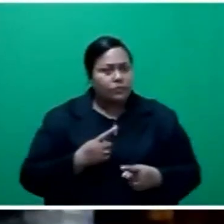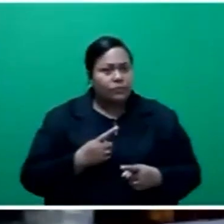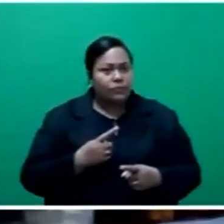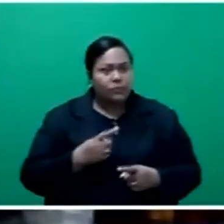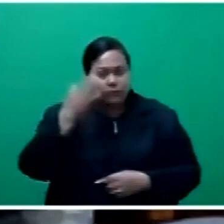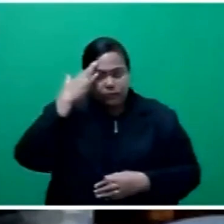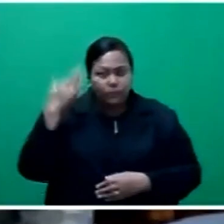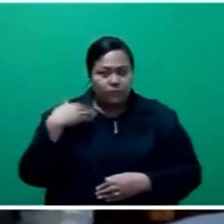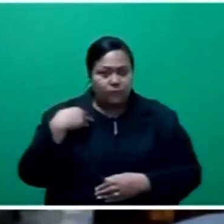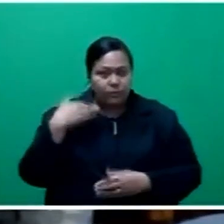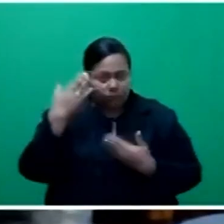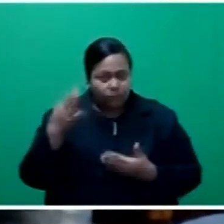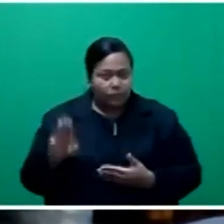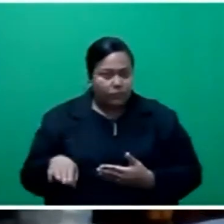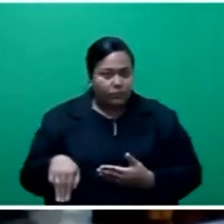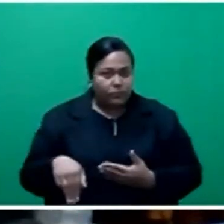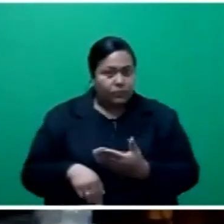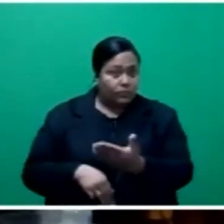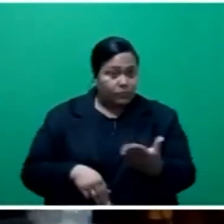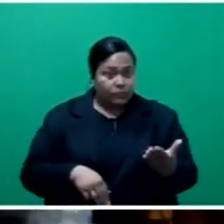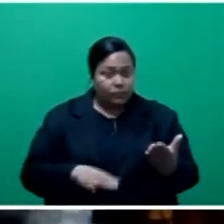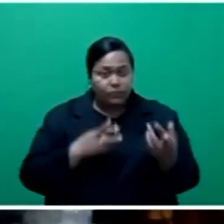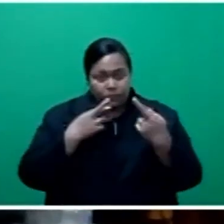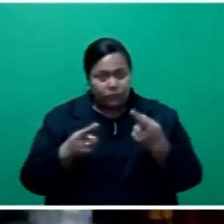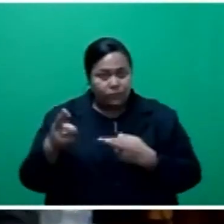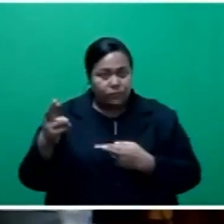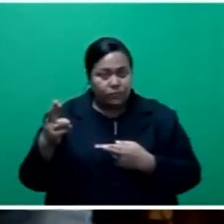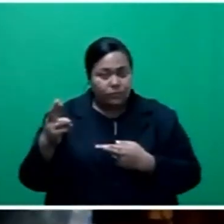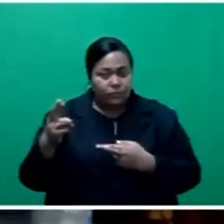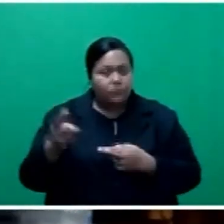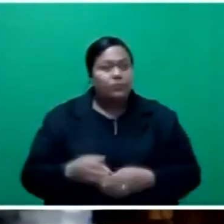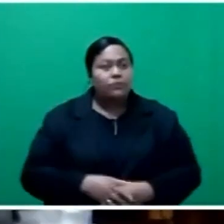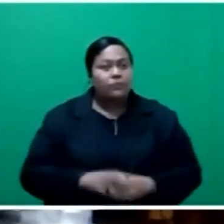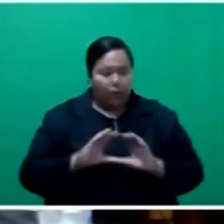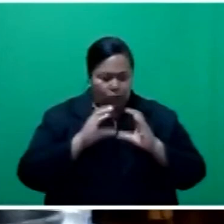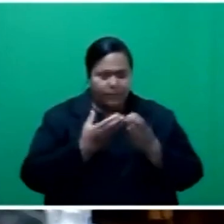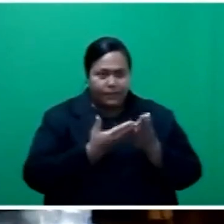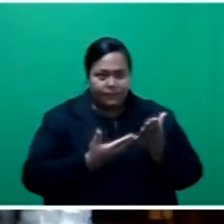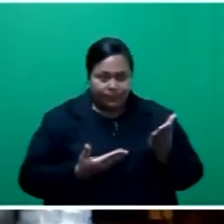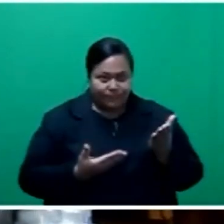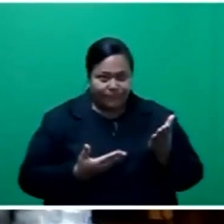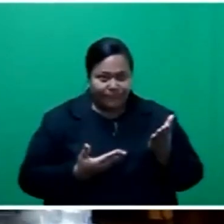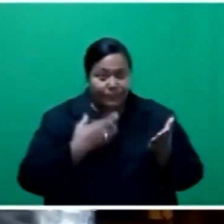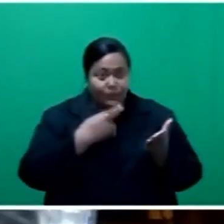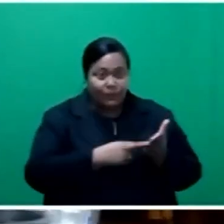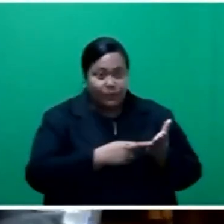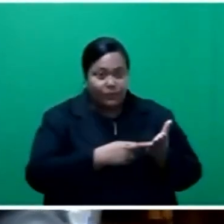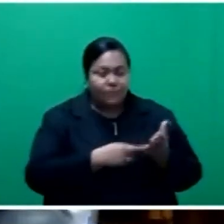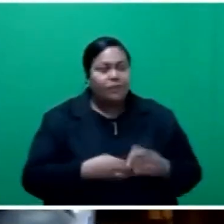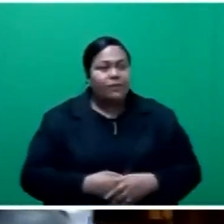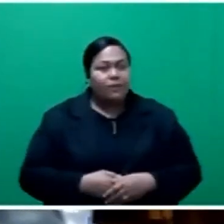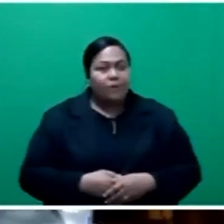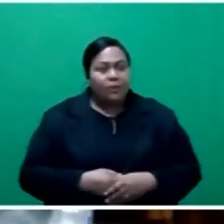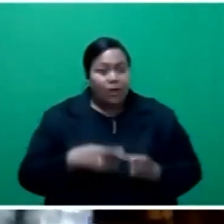honourable members of in fact, the recommendations that were made by the committee, sir. And, Mr. Speaker, sir, the